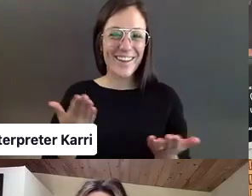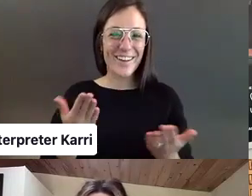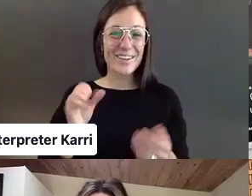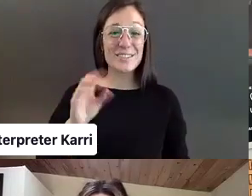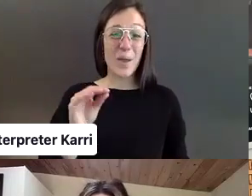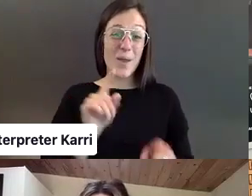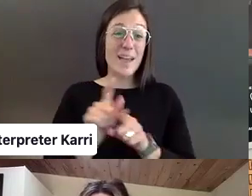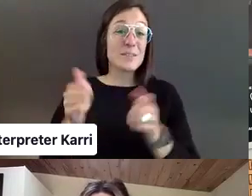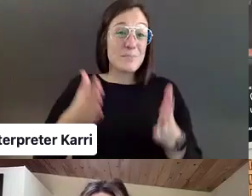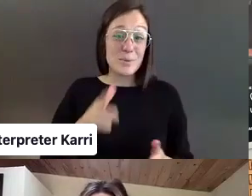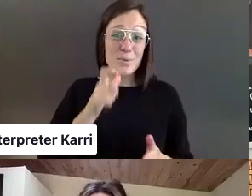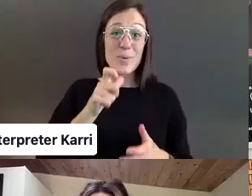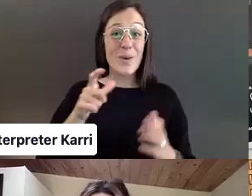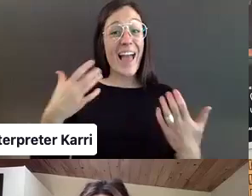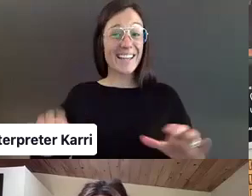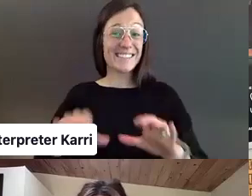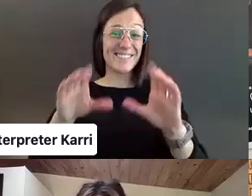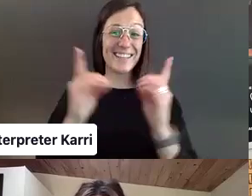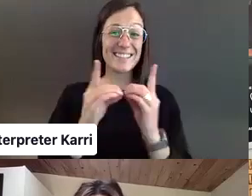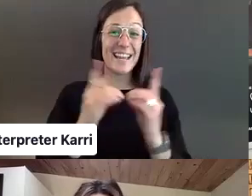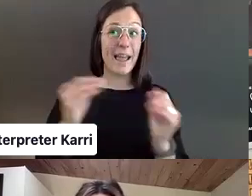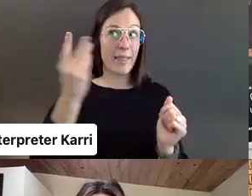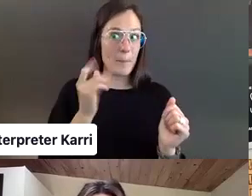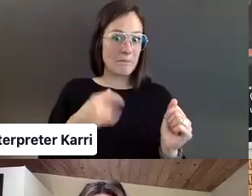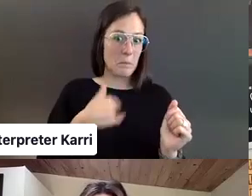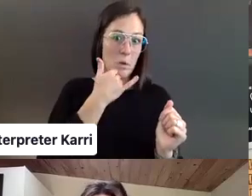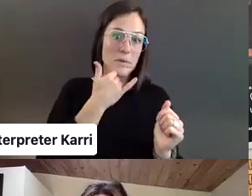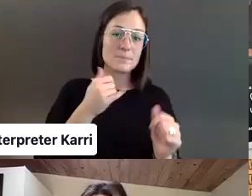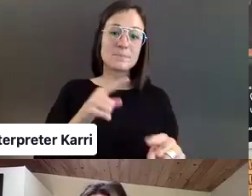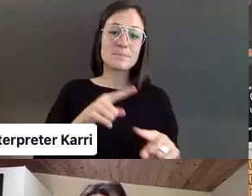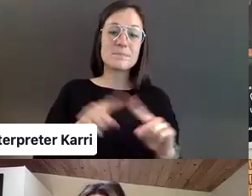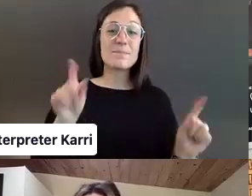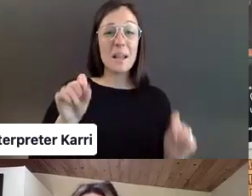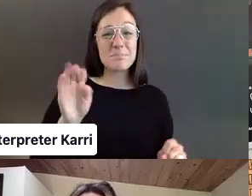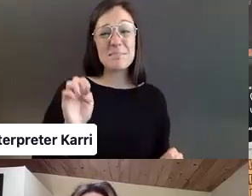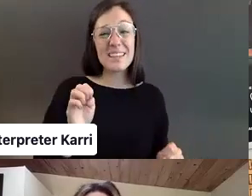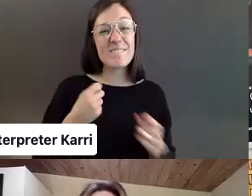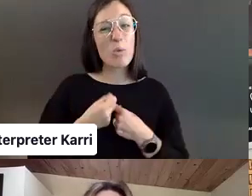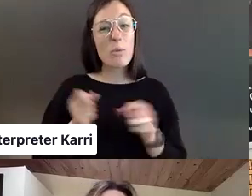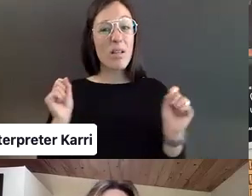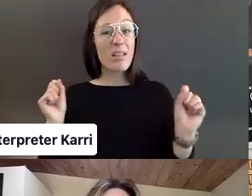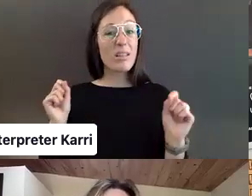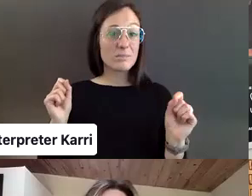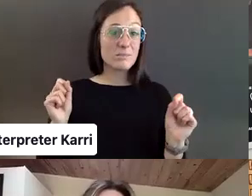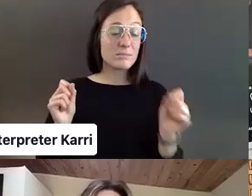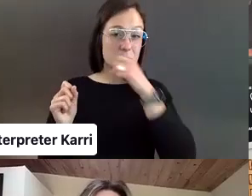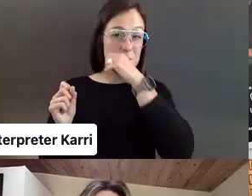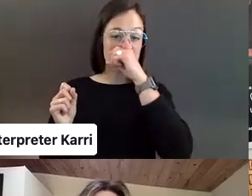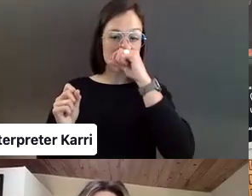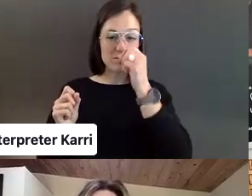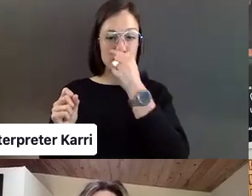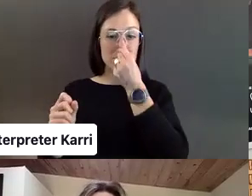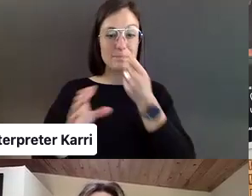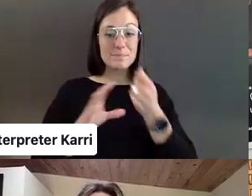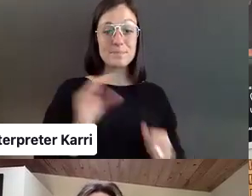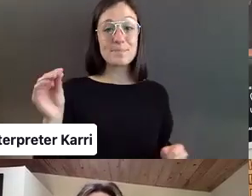person who's actively dating, and correct me if I'm wrong, but it can be really vulnerable. And